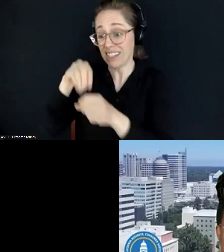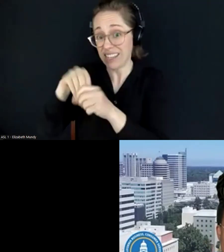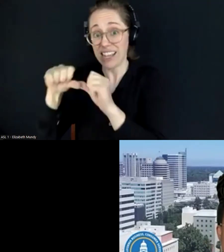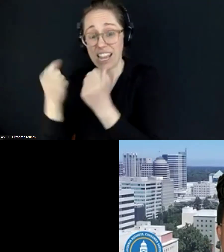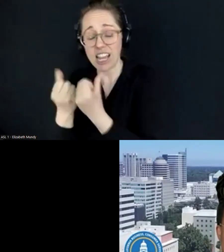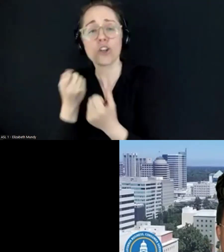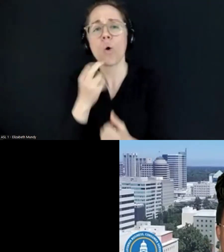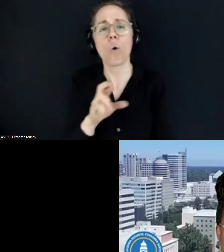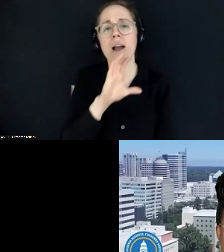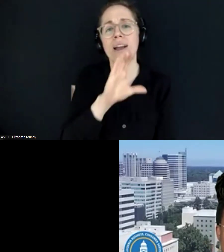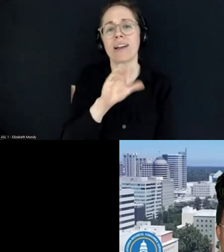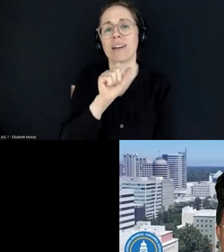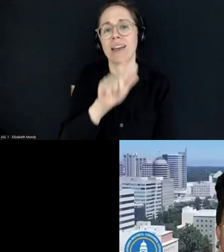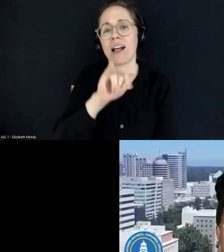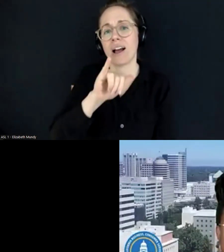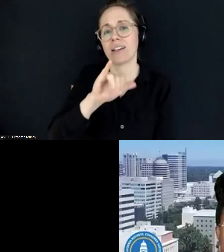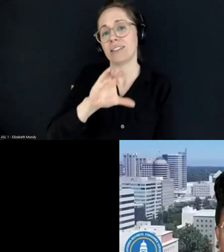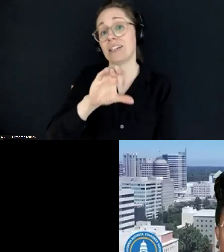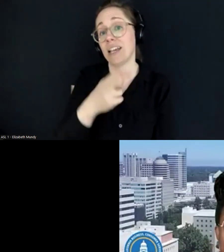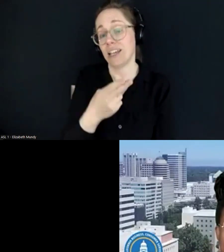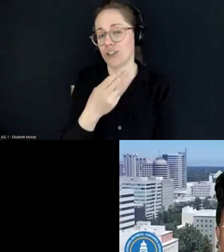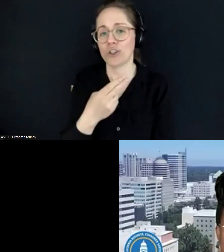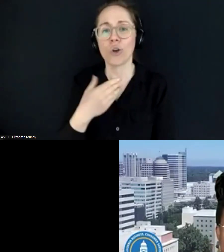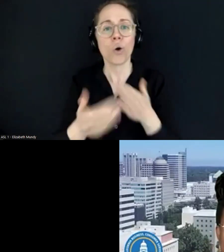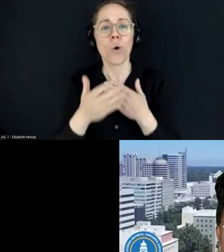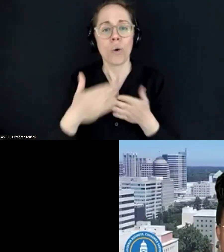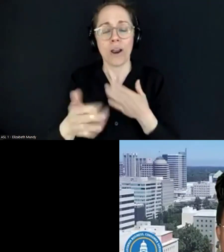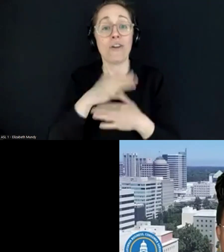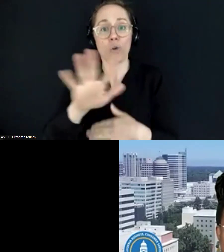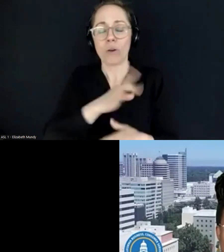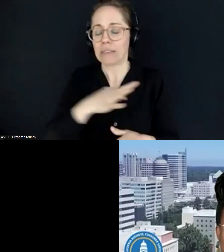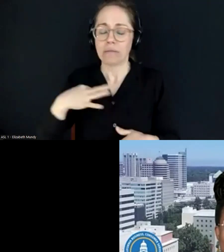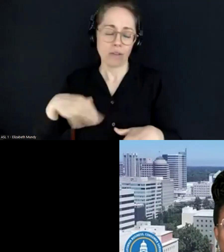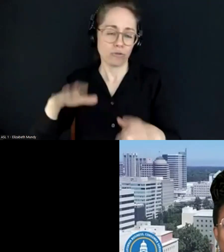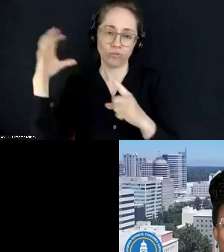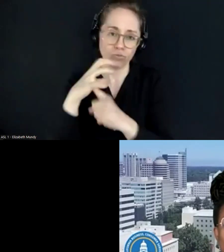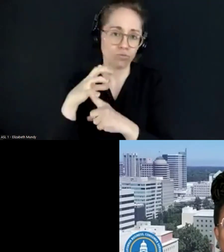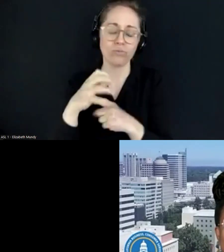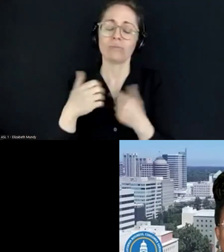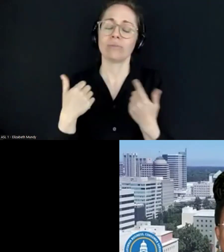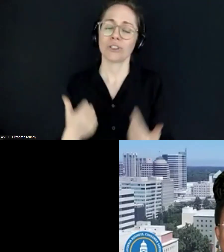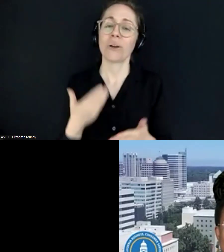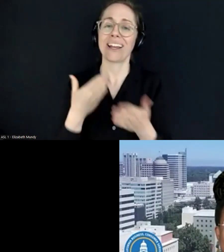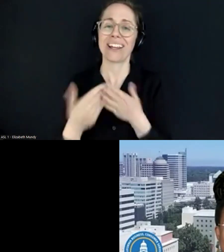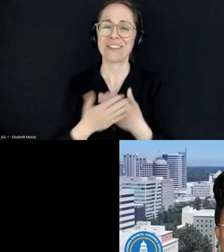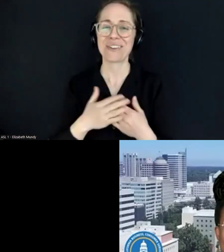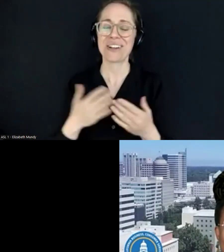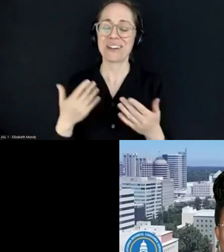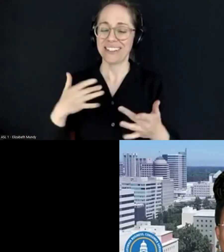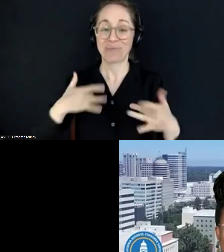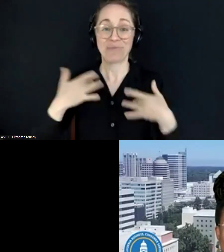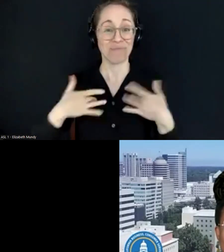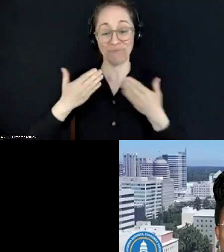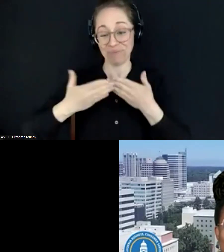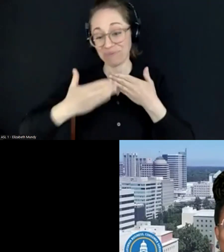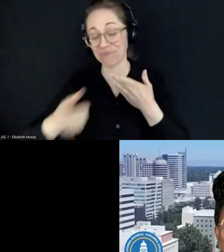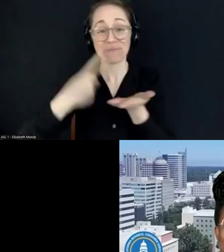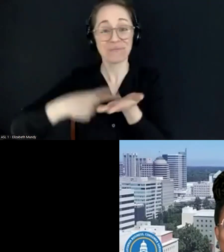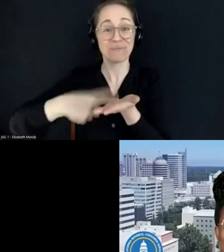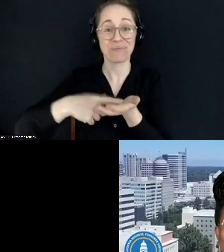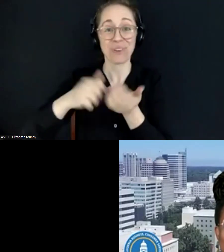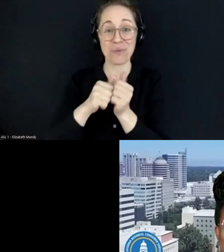ICH. You just have a tremendous staff, and they're great partners in this work. So we look forward to continuing the conversation with you in the months and years